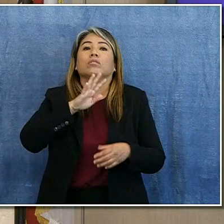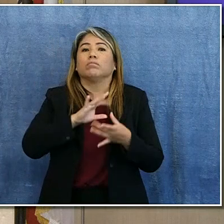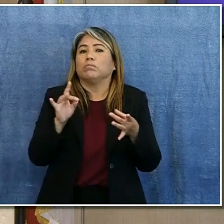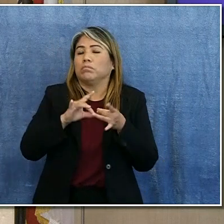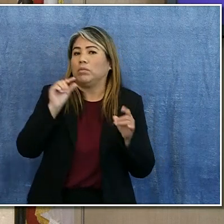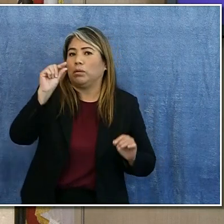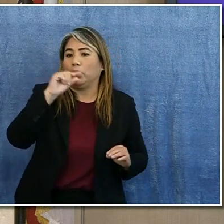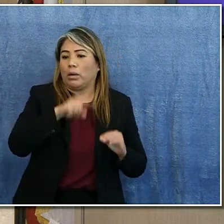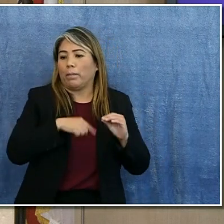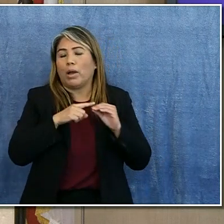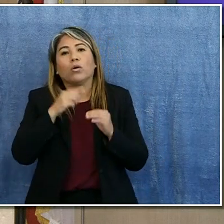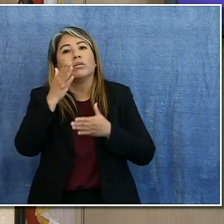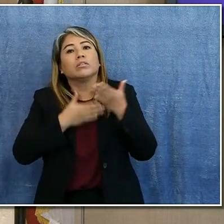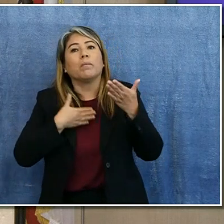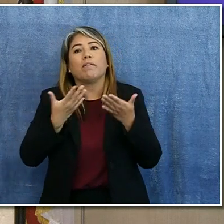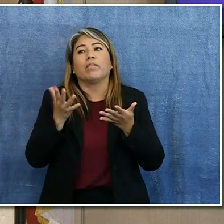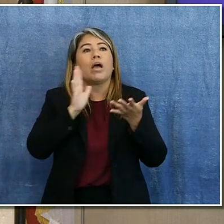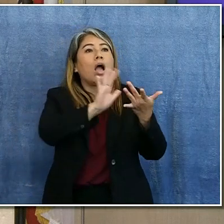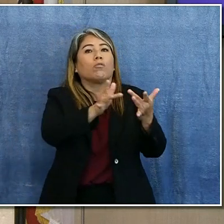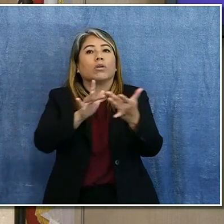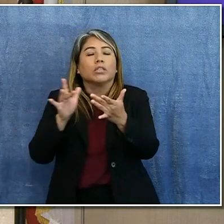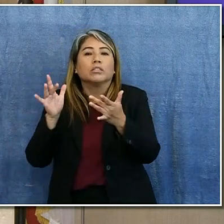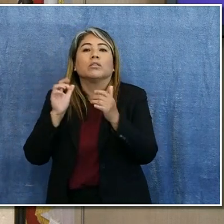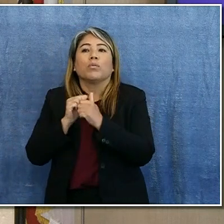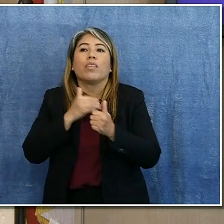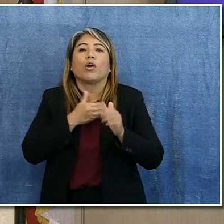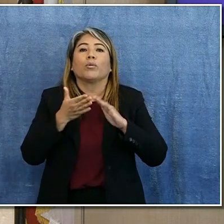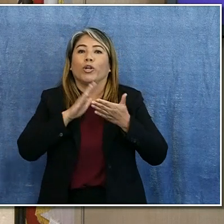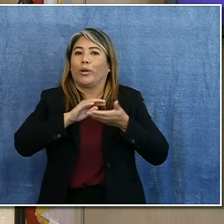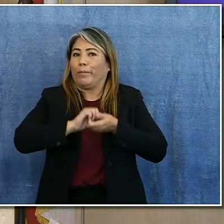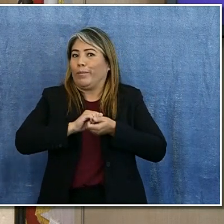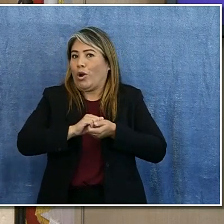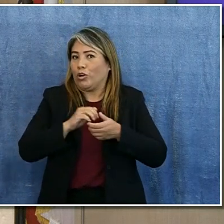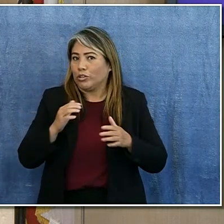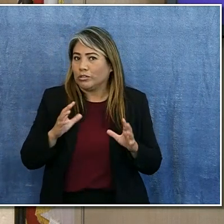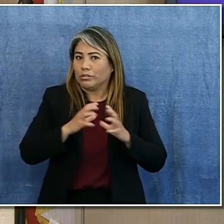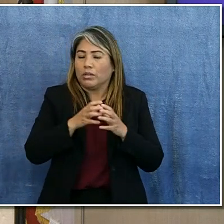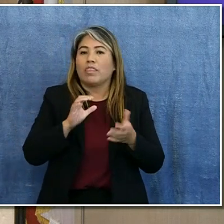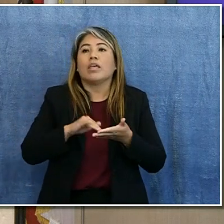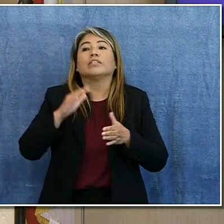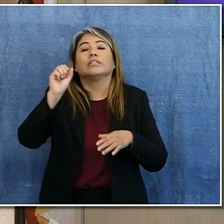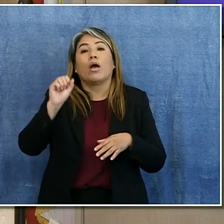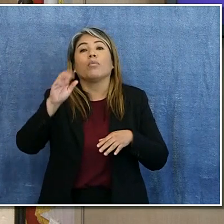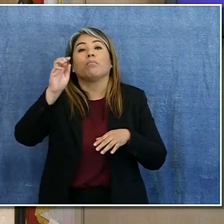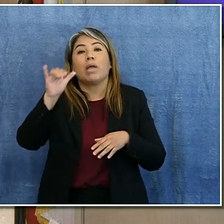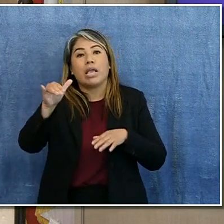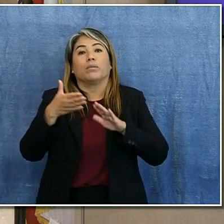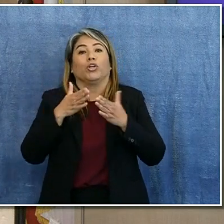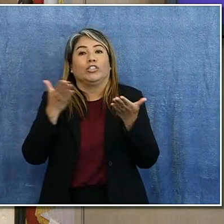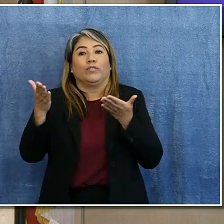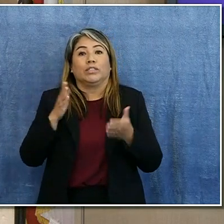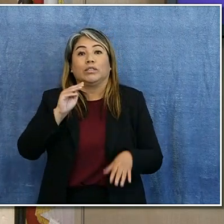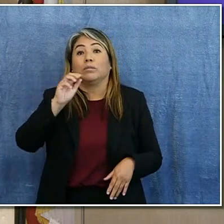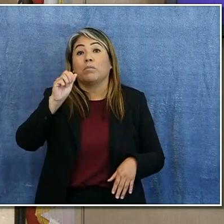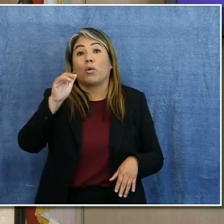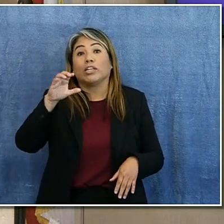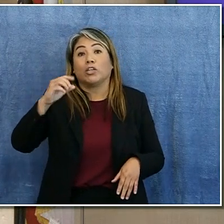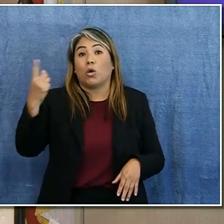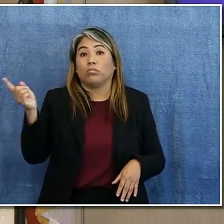little bit about some of the outreach we're doing with our community partners, such as South Bay Community Services. Mauricio?